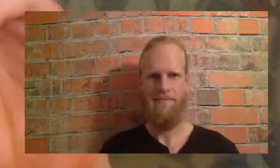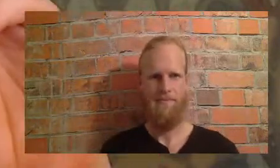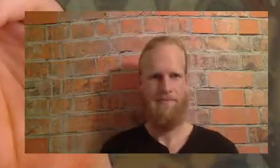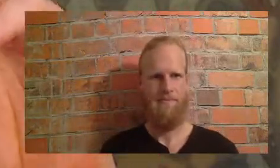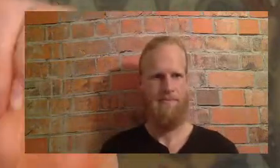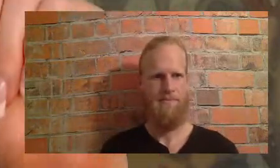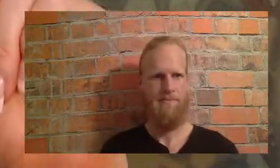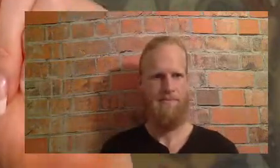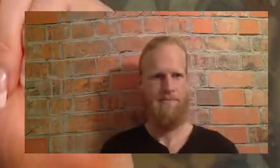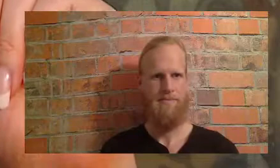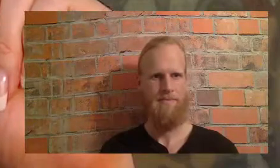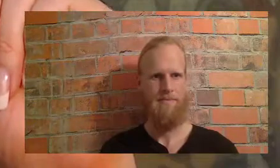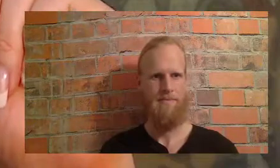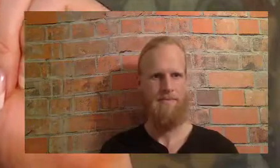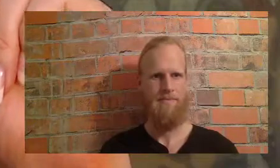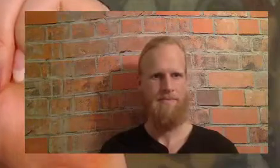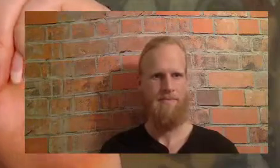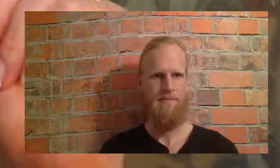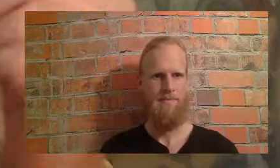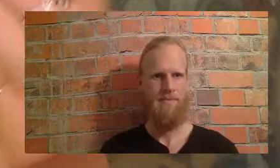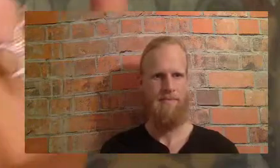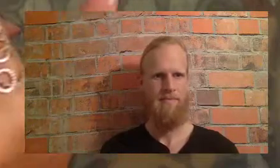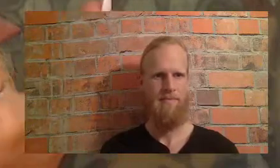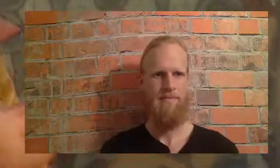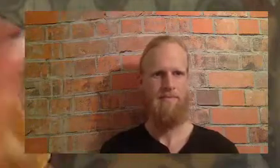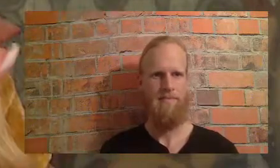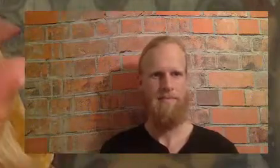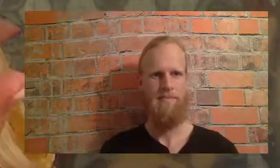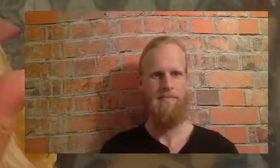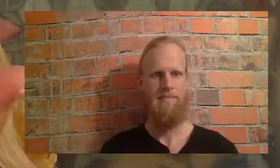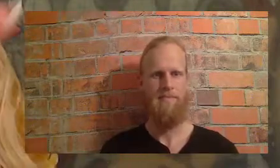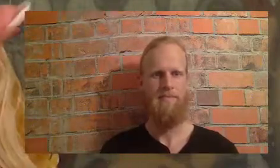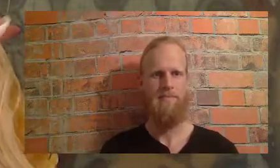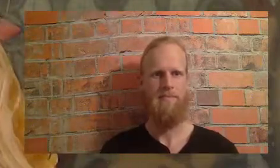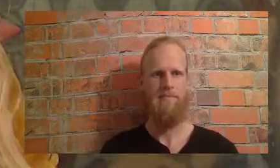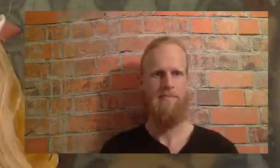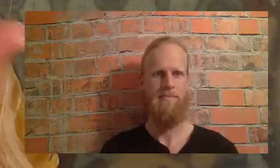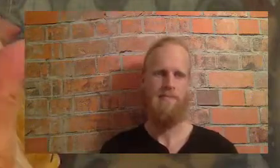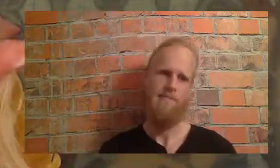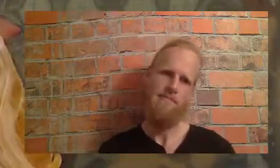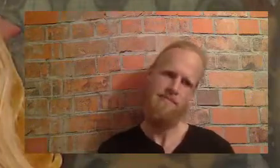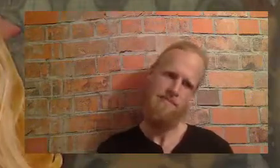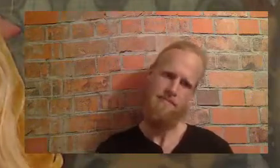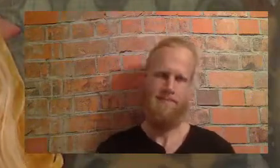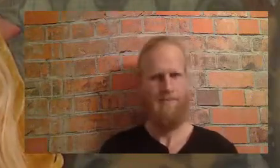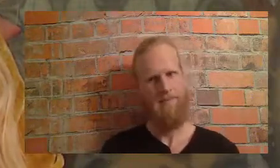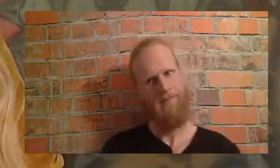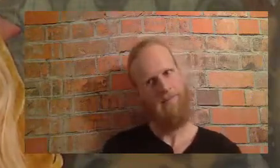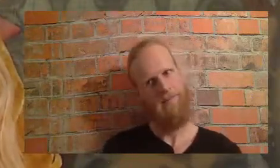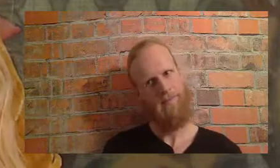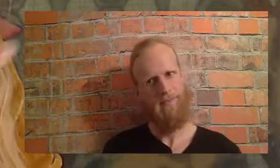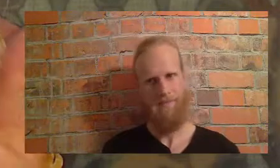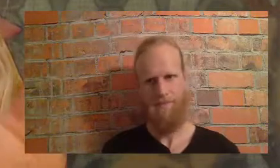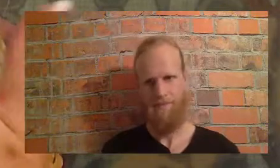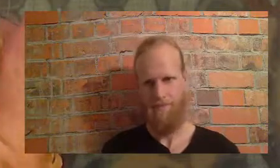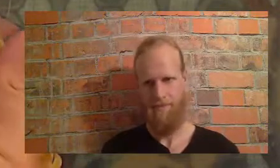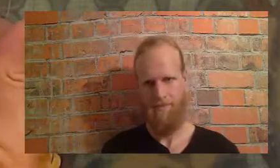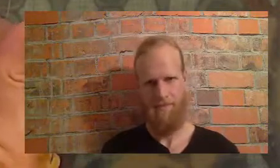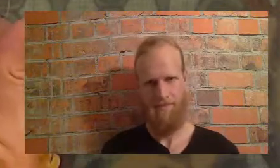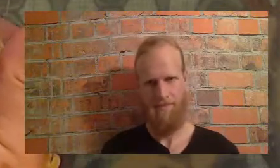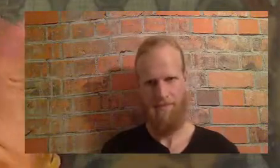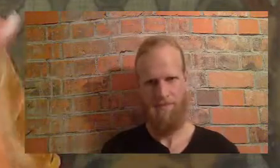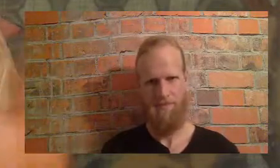a hormone that your brain makes that also makes when you're singing, dancing, making love,